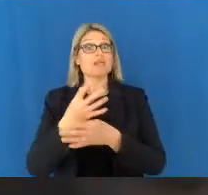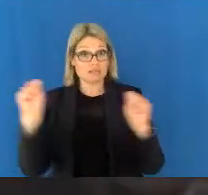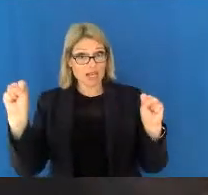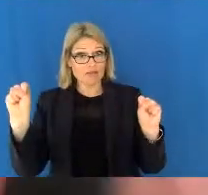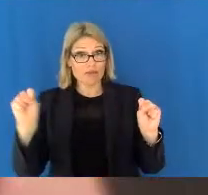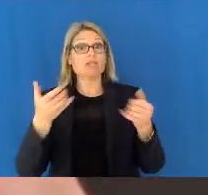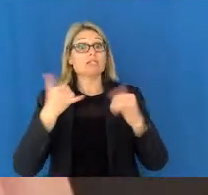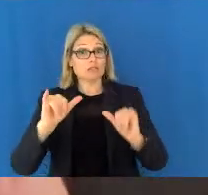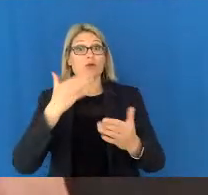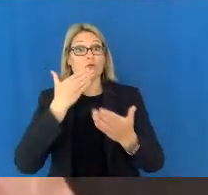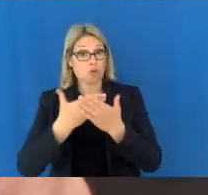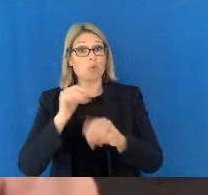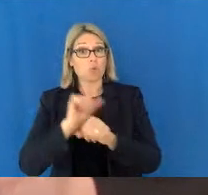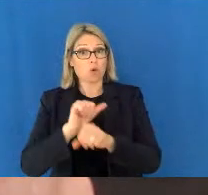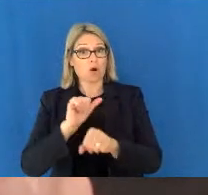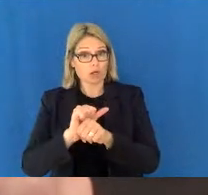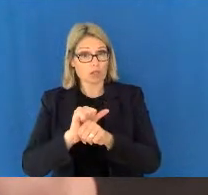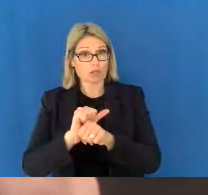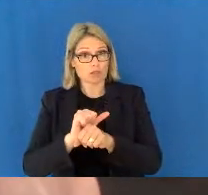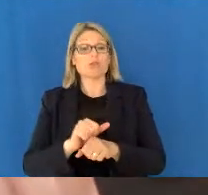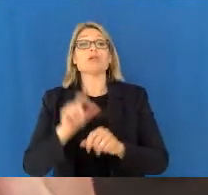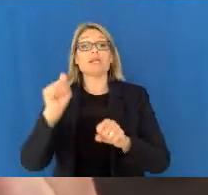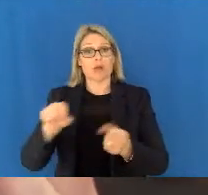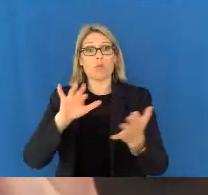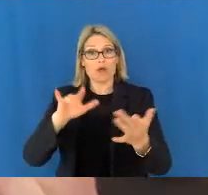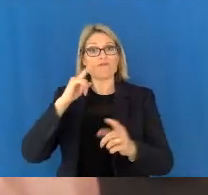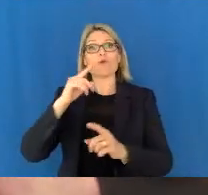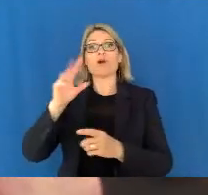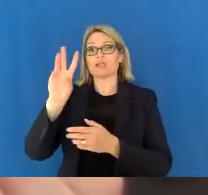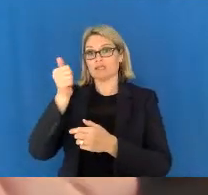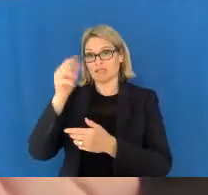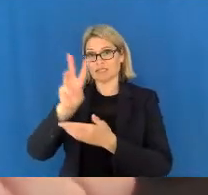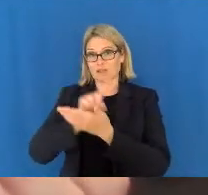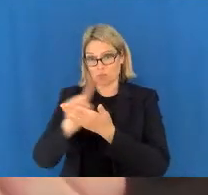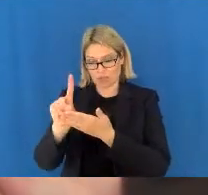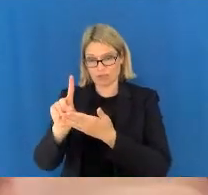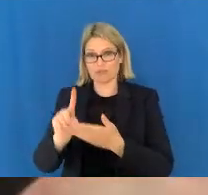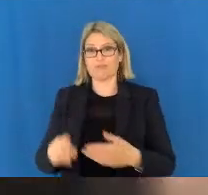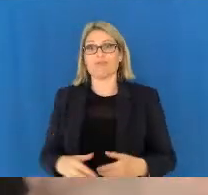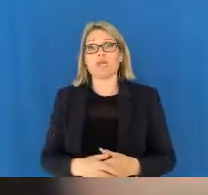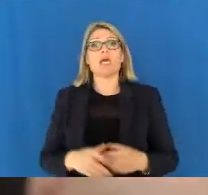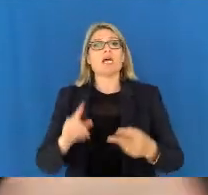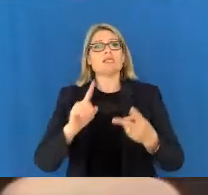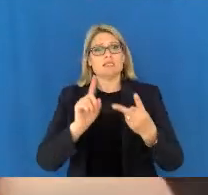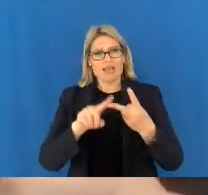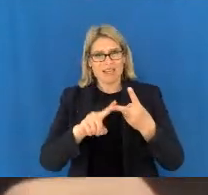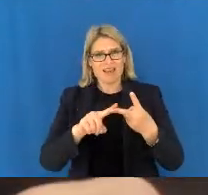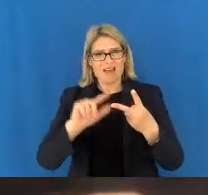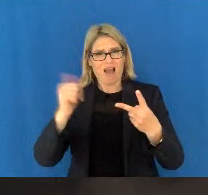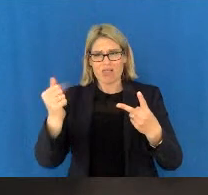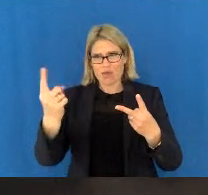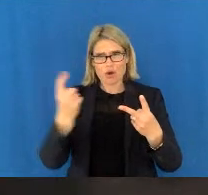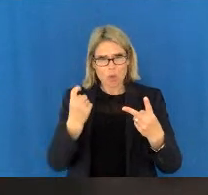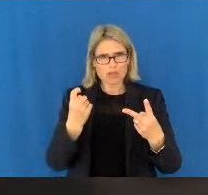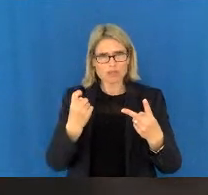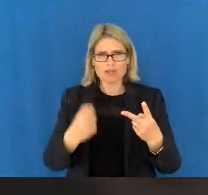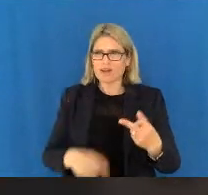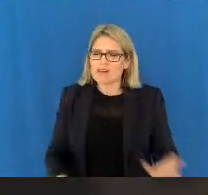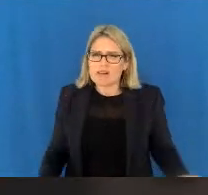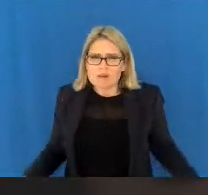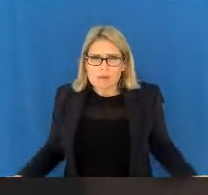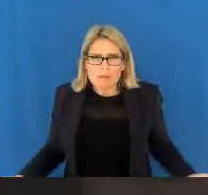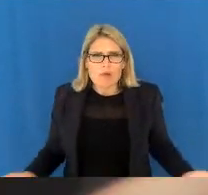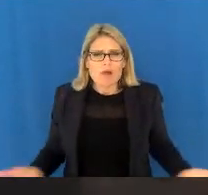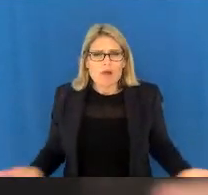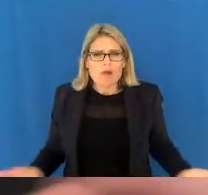do that. Secondly, I have many questions that I hear. Well, how can I make sure I